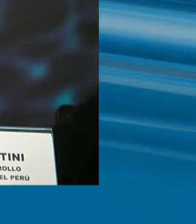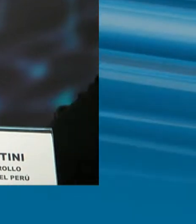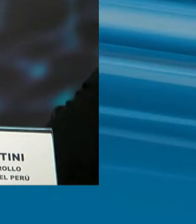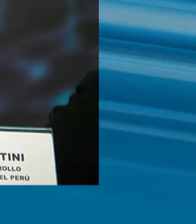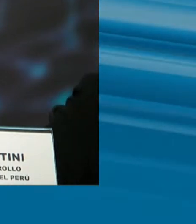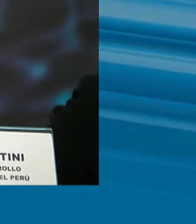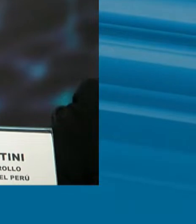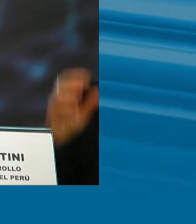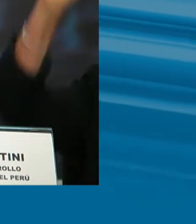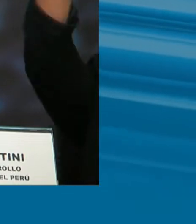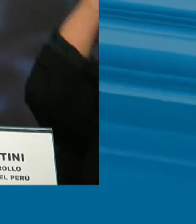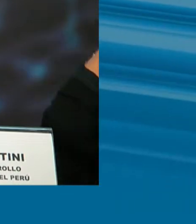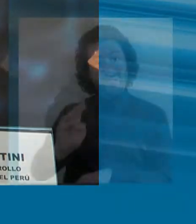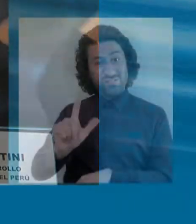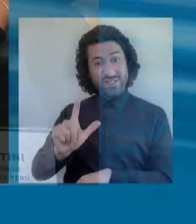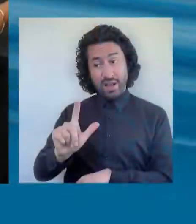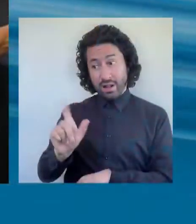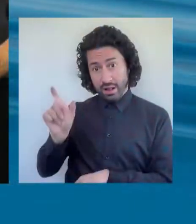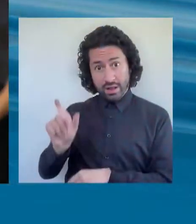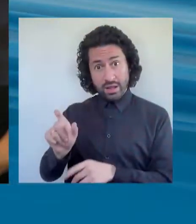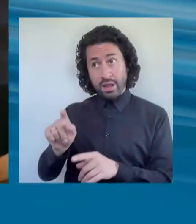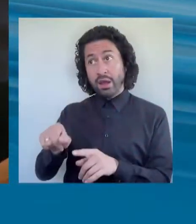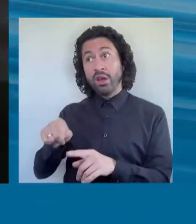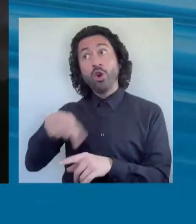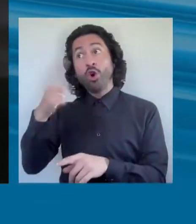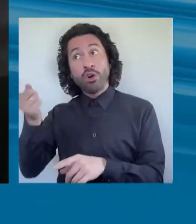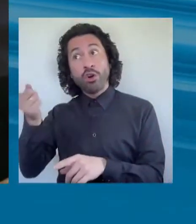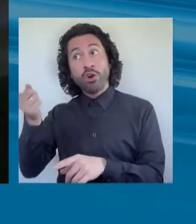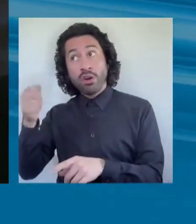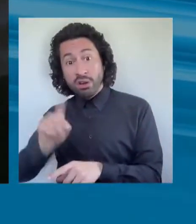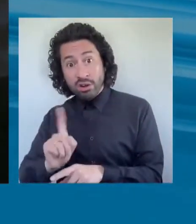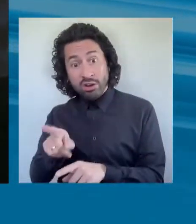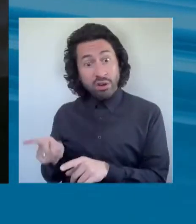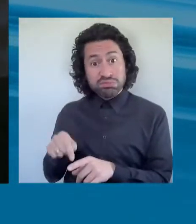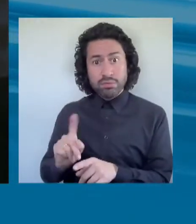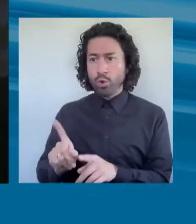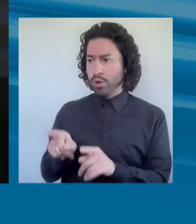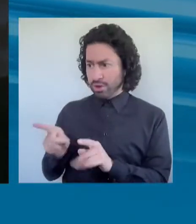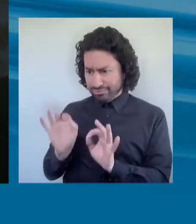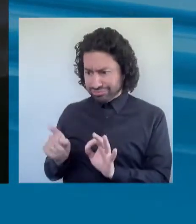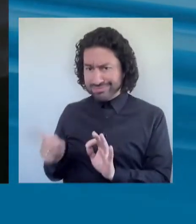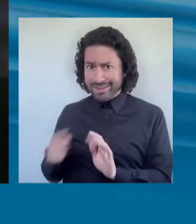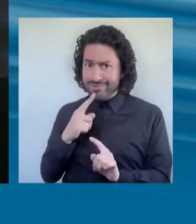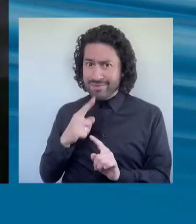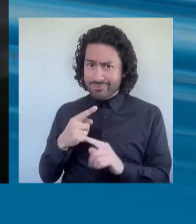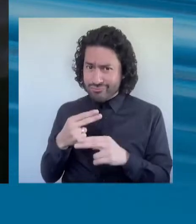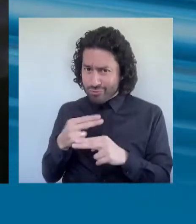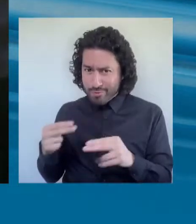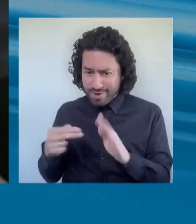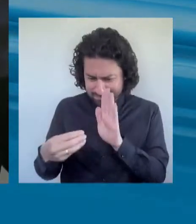Dear panelist Isabel Roman is not being replaced. She's actually